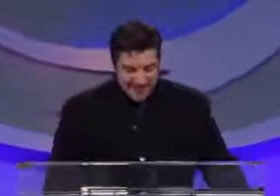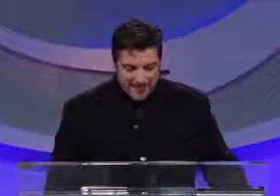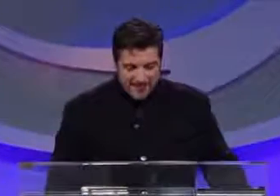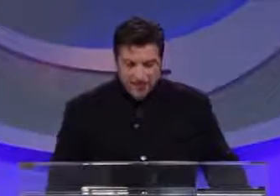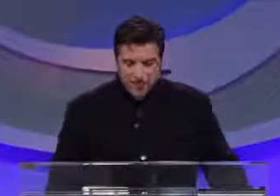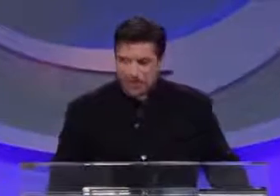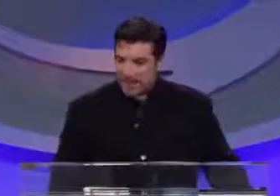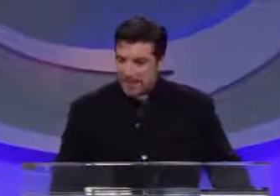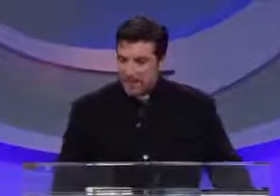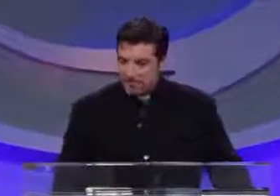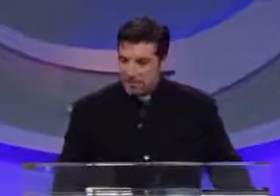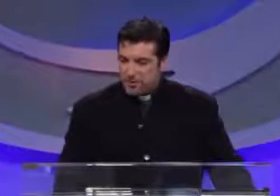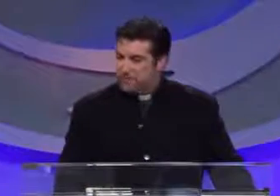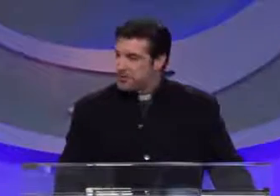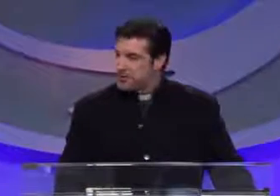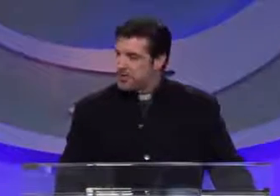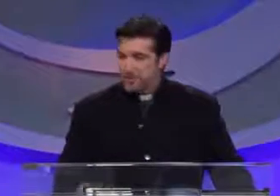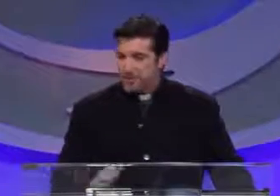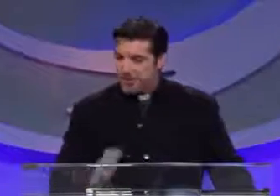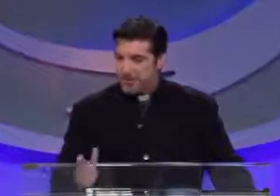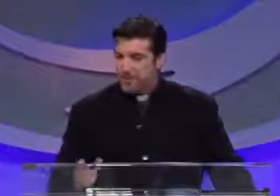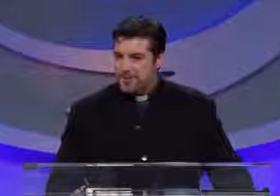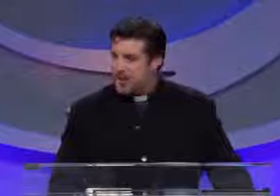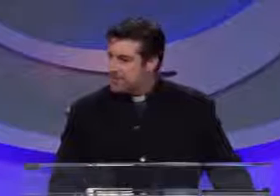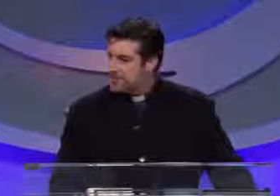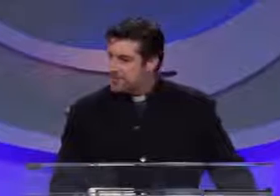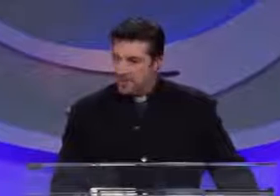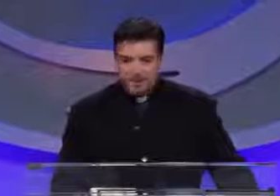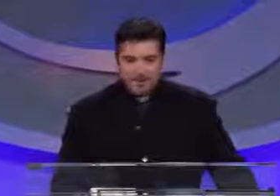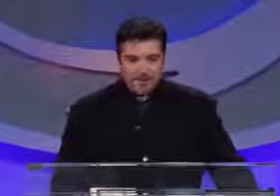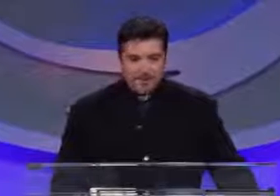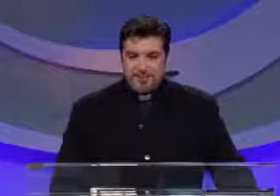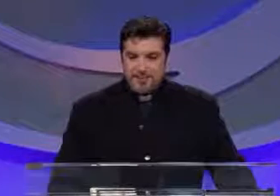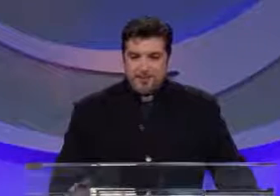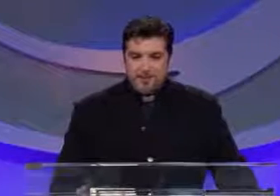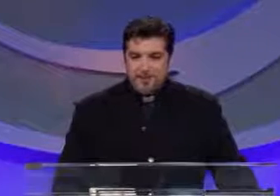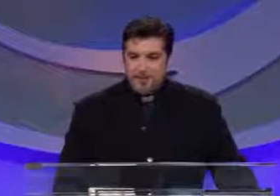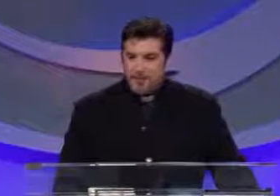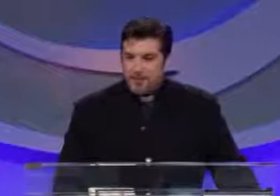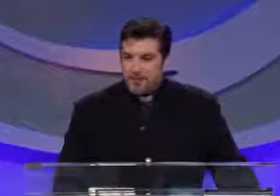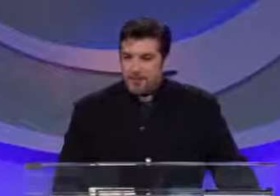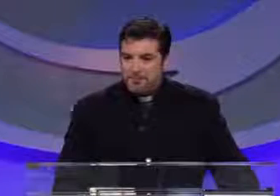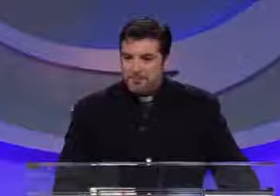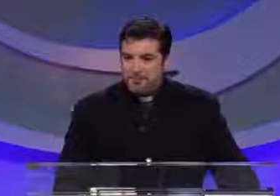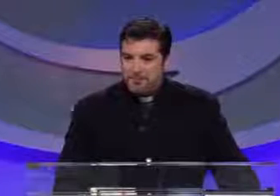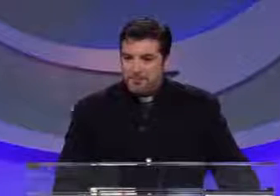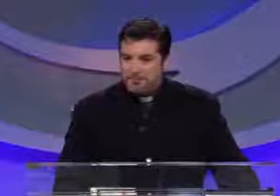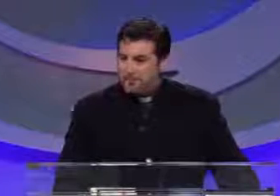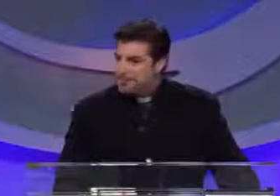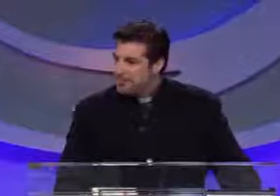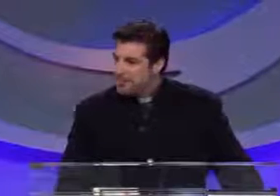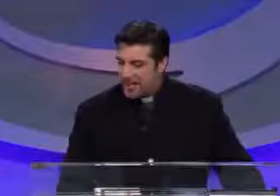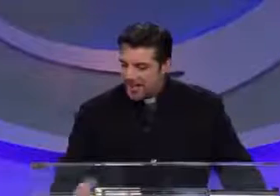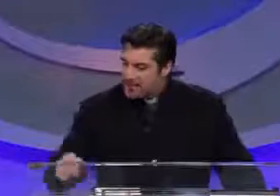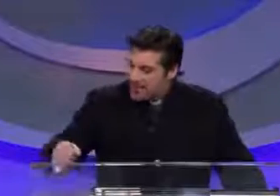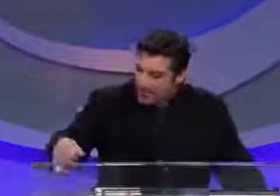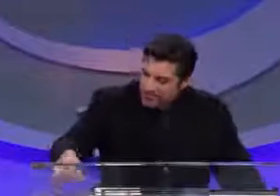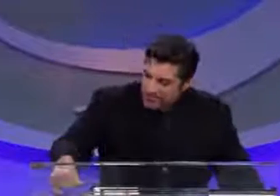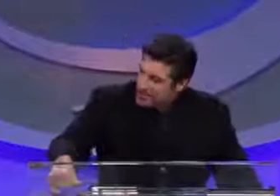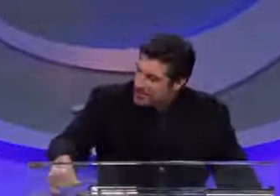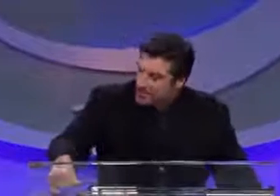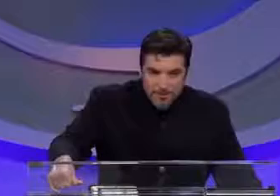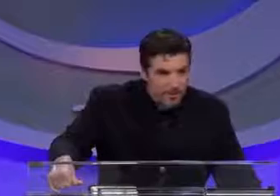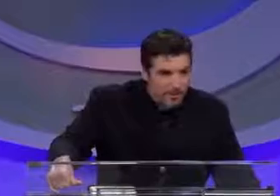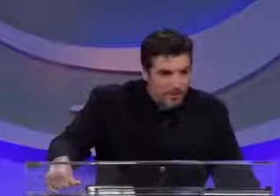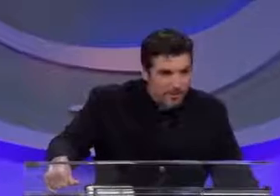And I said, well, I can do the 14th. I can stay one day extra in Rome. He said, let me go get my diary. I heard the